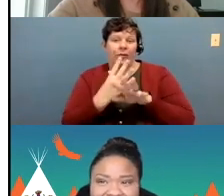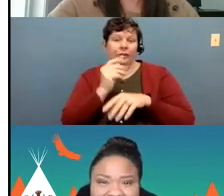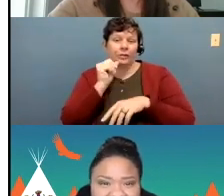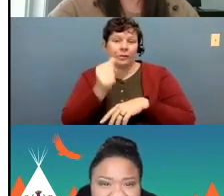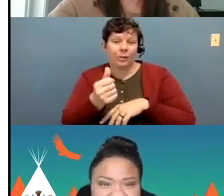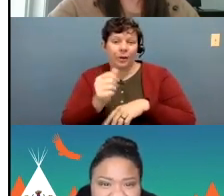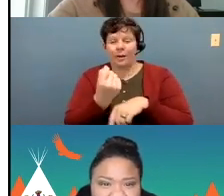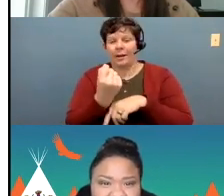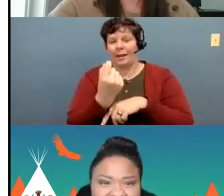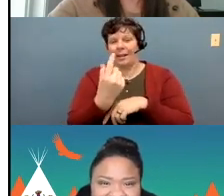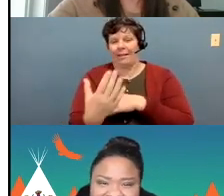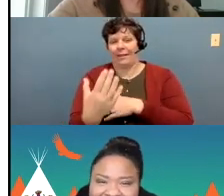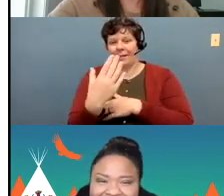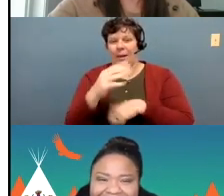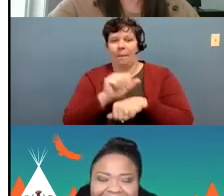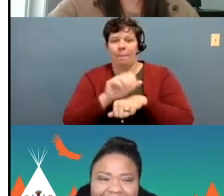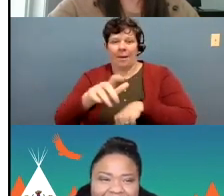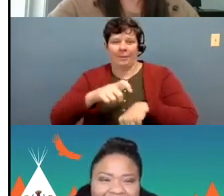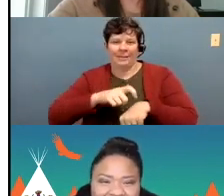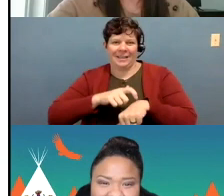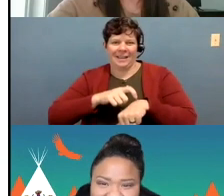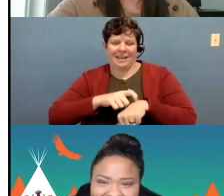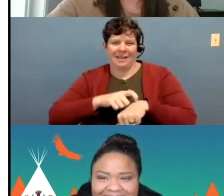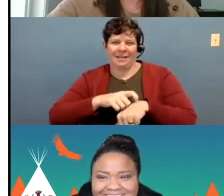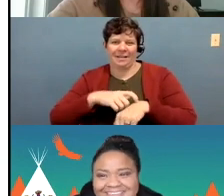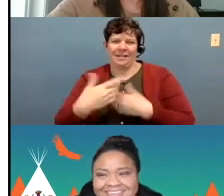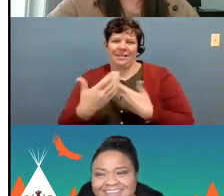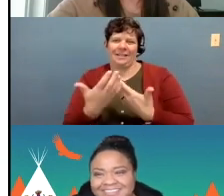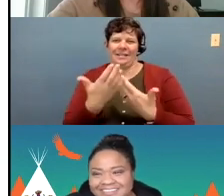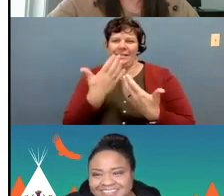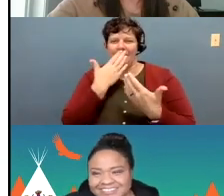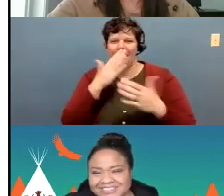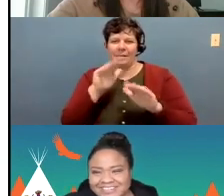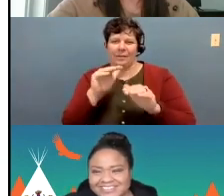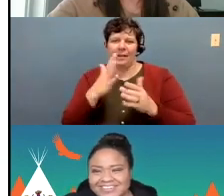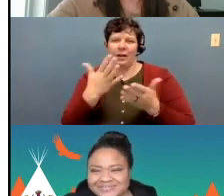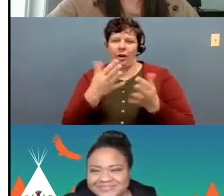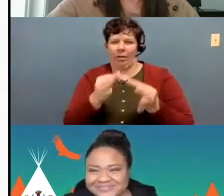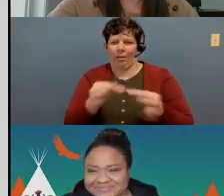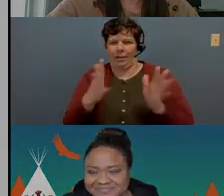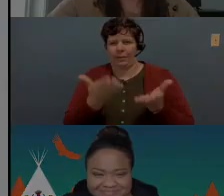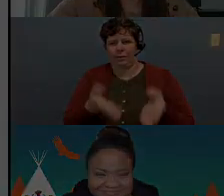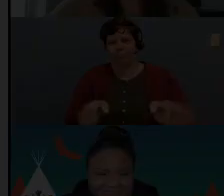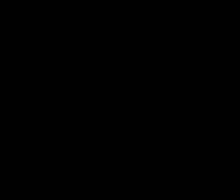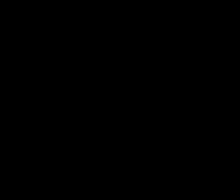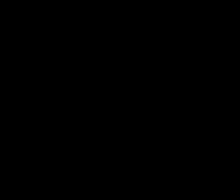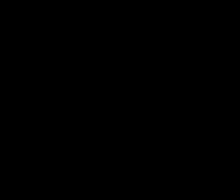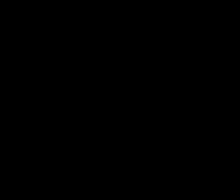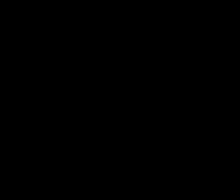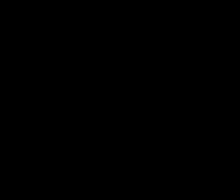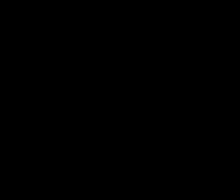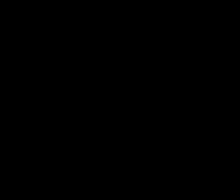at 11 a.m. Mountain Standard Time. That is all.